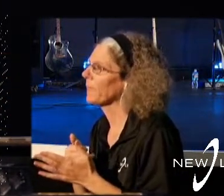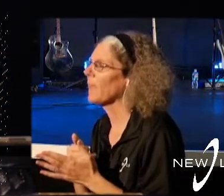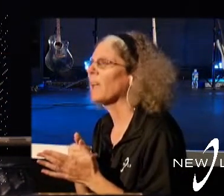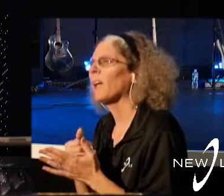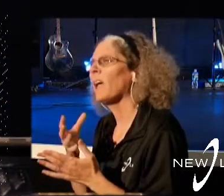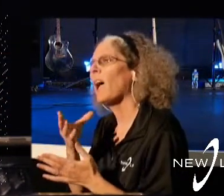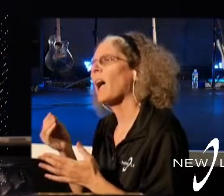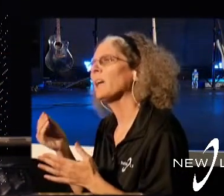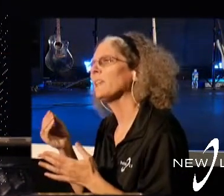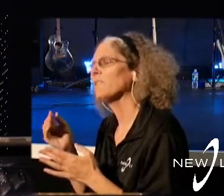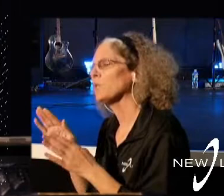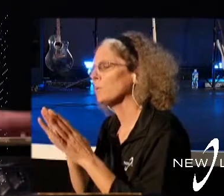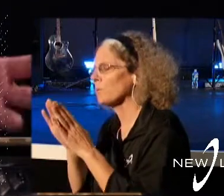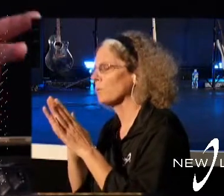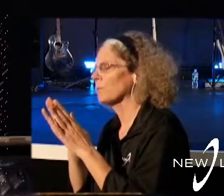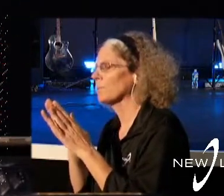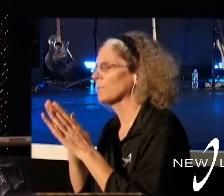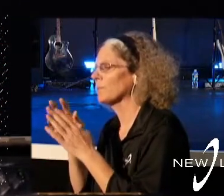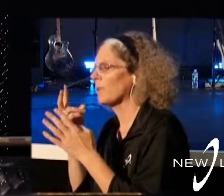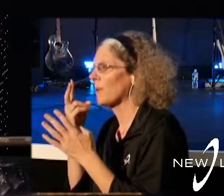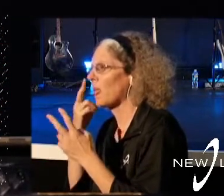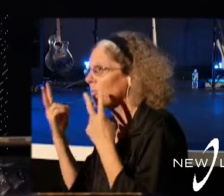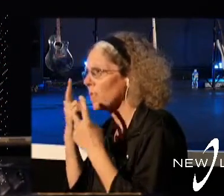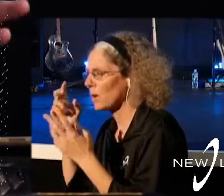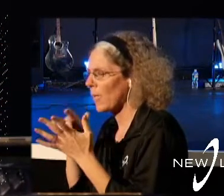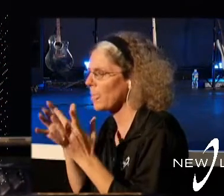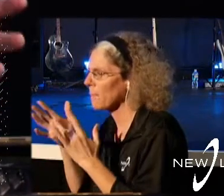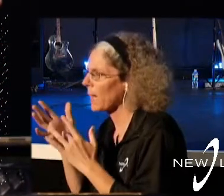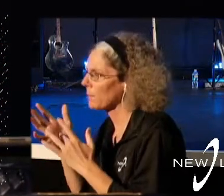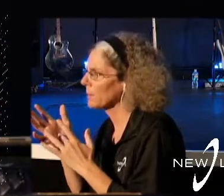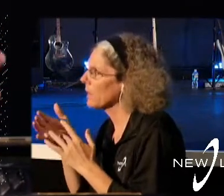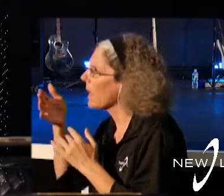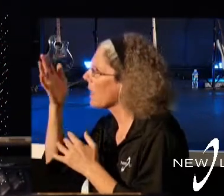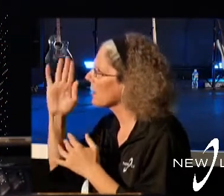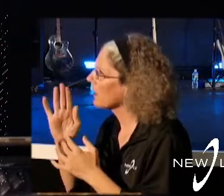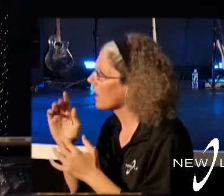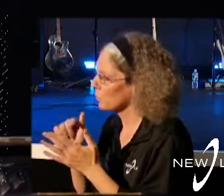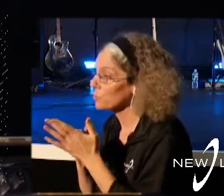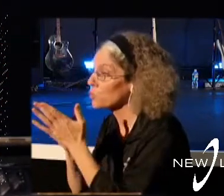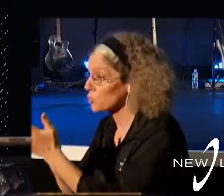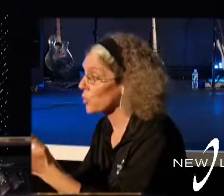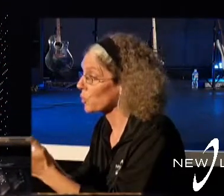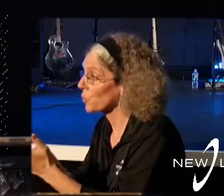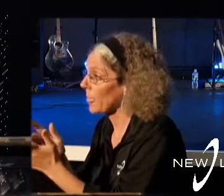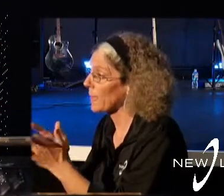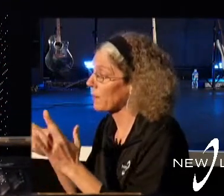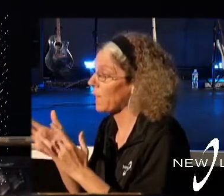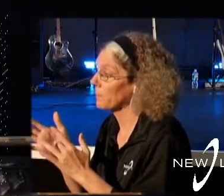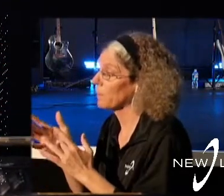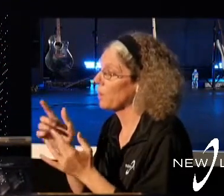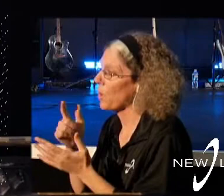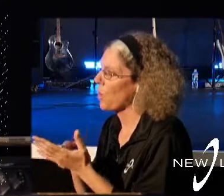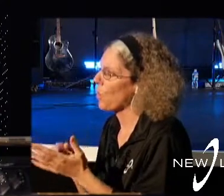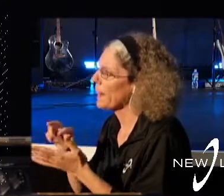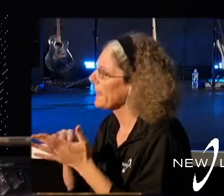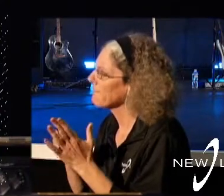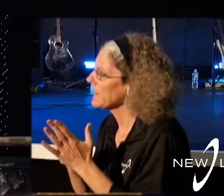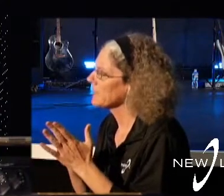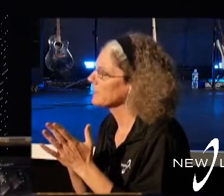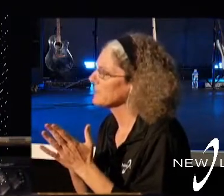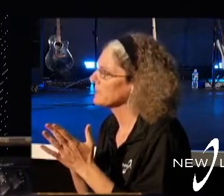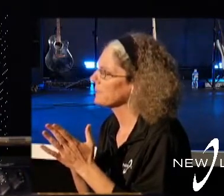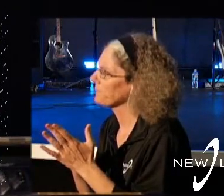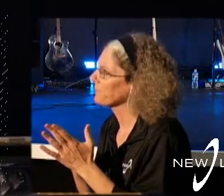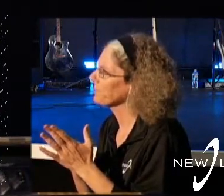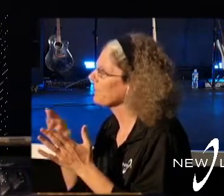the Bible, He will meet you in the pages of Scripture. And our gracious God will be giving